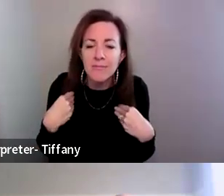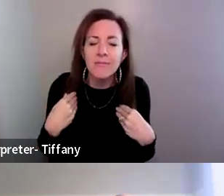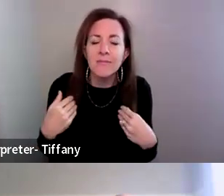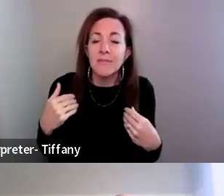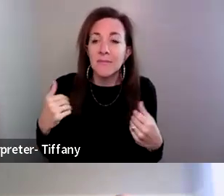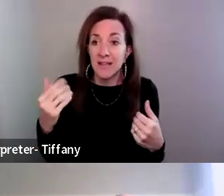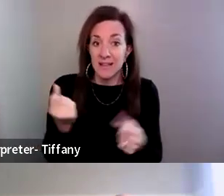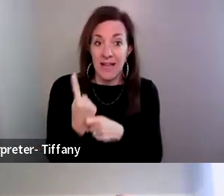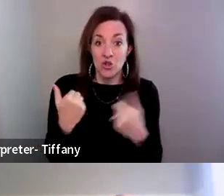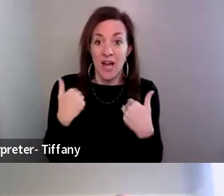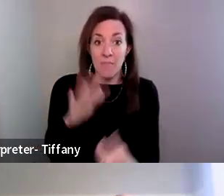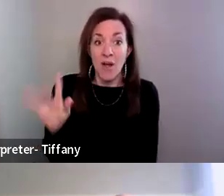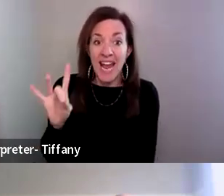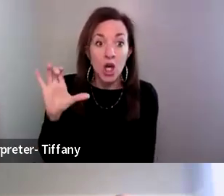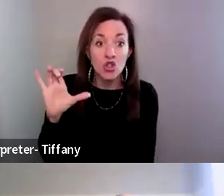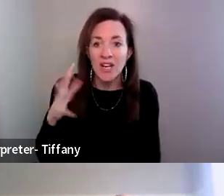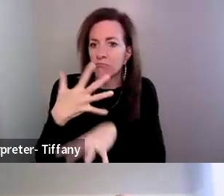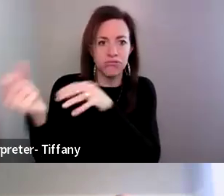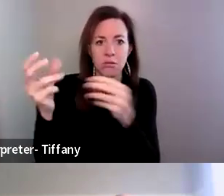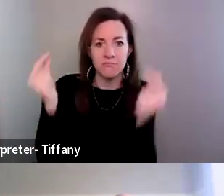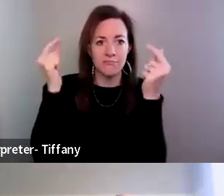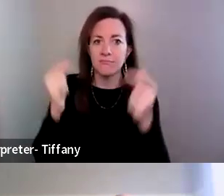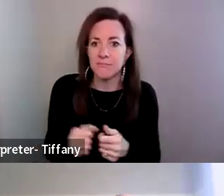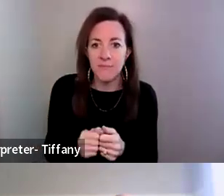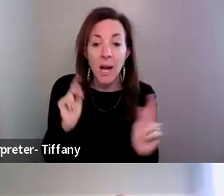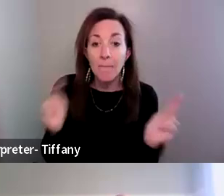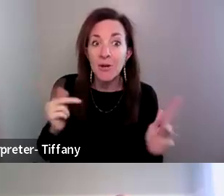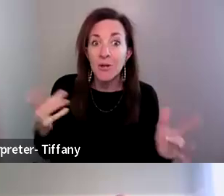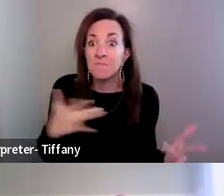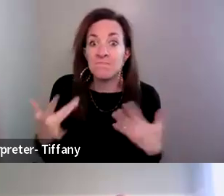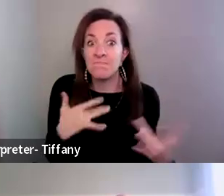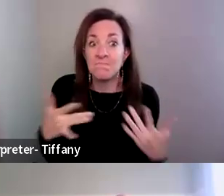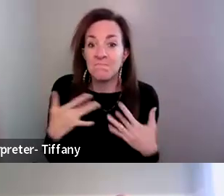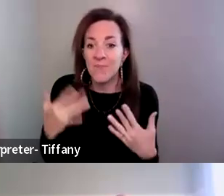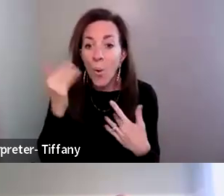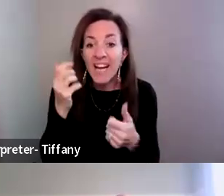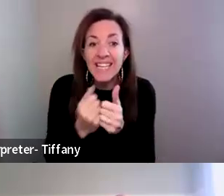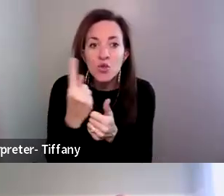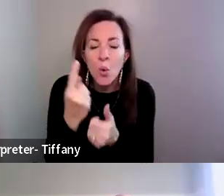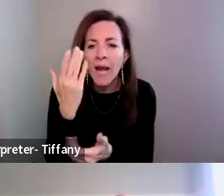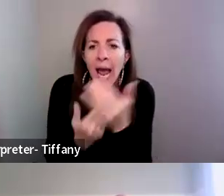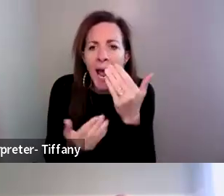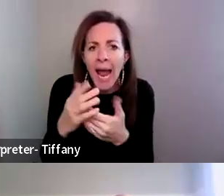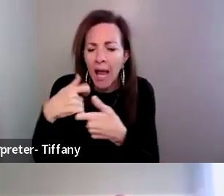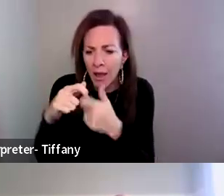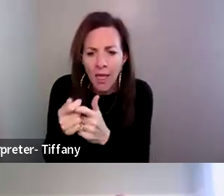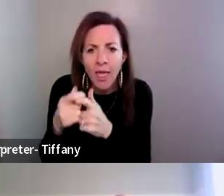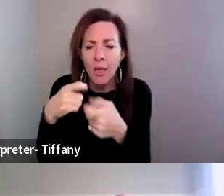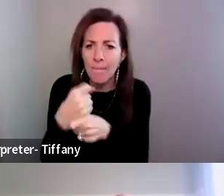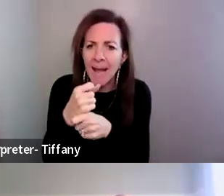about 800 of them last year and they went like hotcakes. People were so excited because each one of them is handmade and individual.